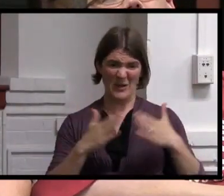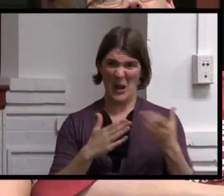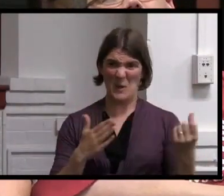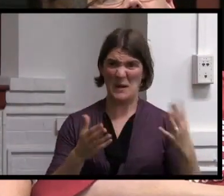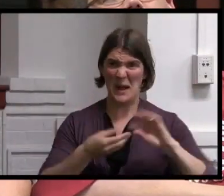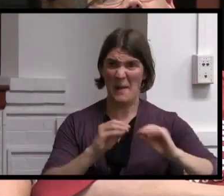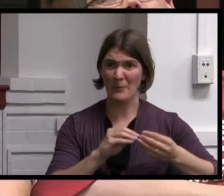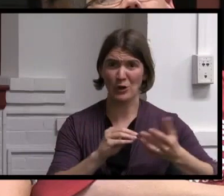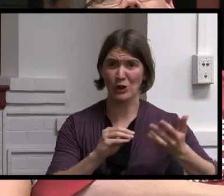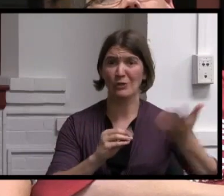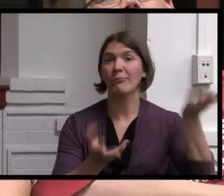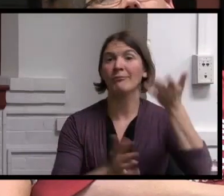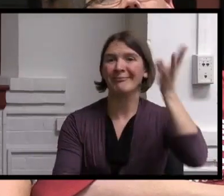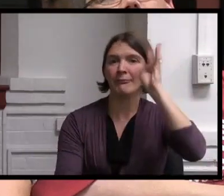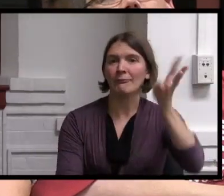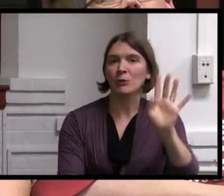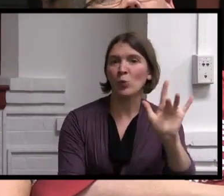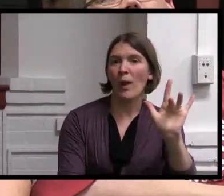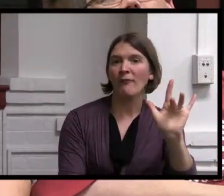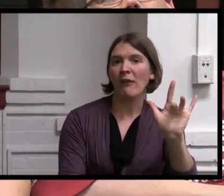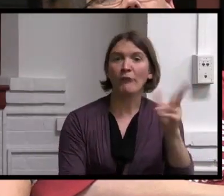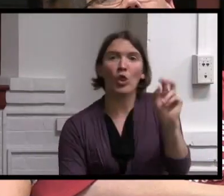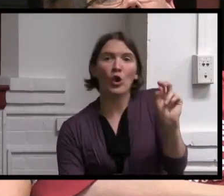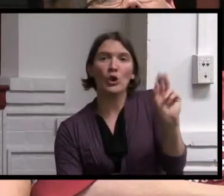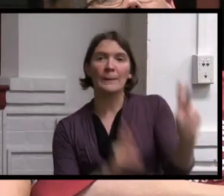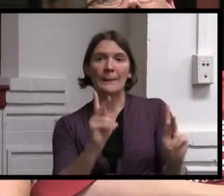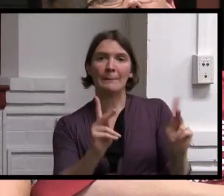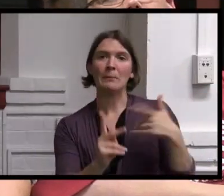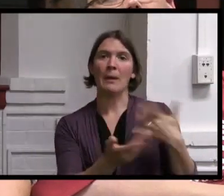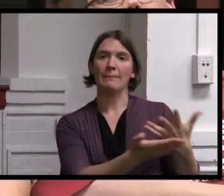downtown, let's say 25, 30.